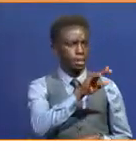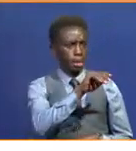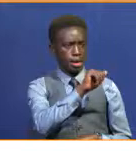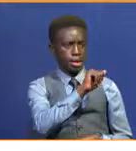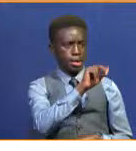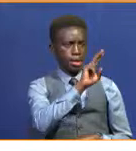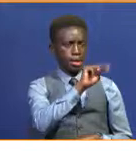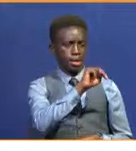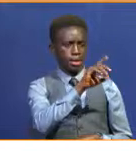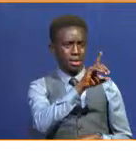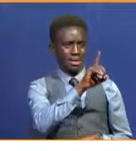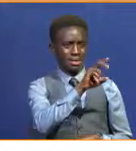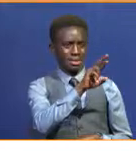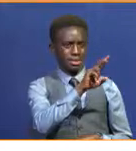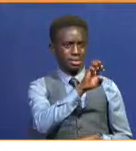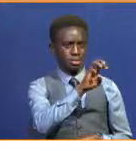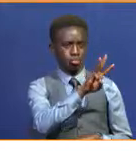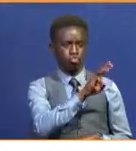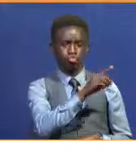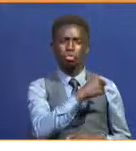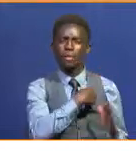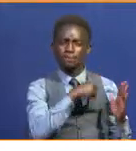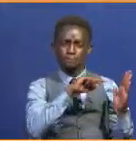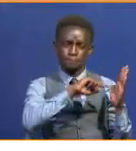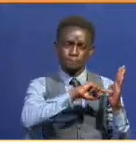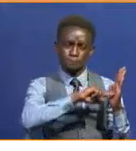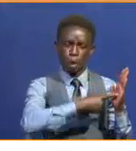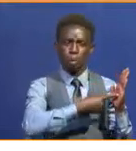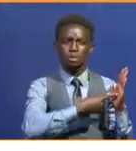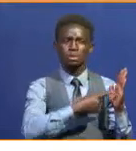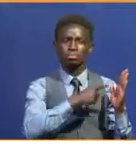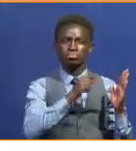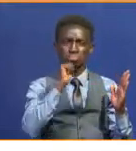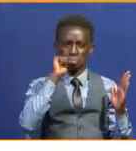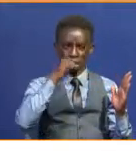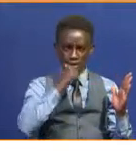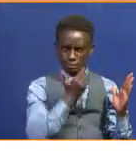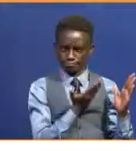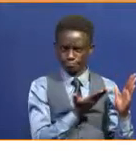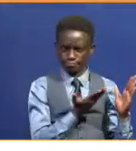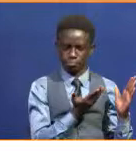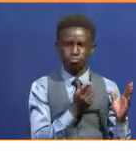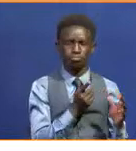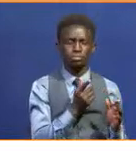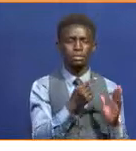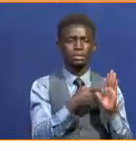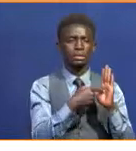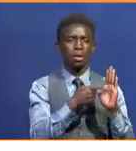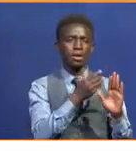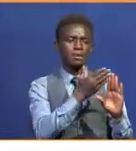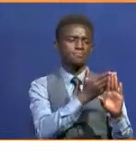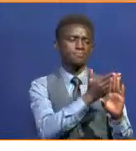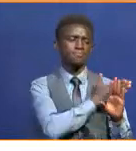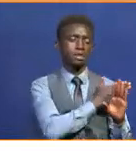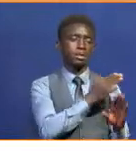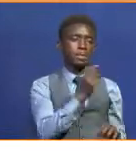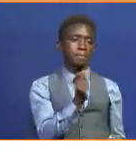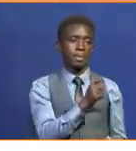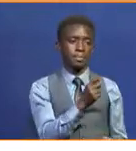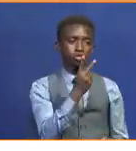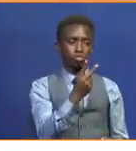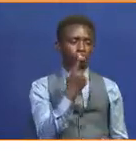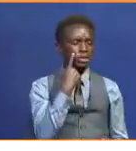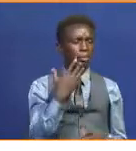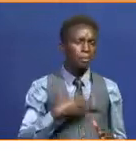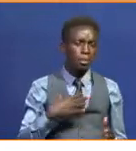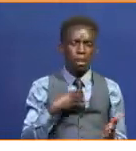Andrew has a very, very interesting point, because the last, let's say, 2 months, we have seen issues of people